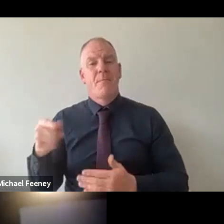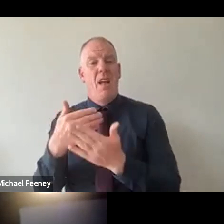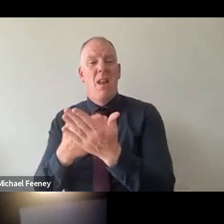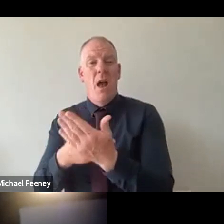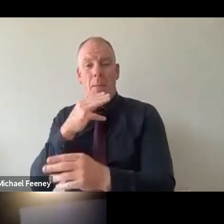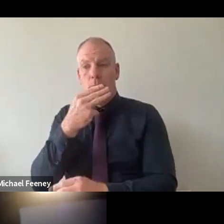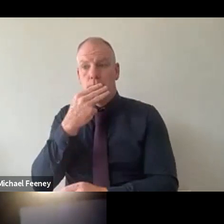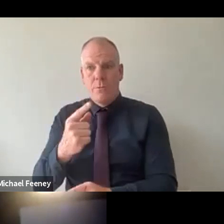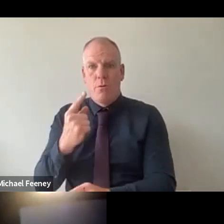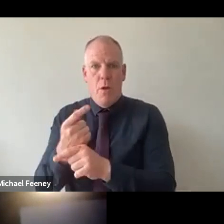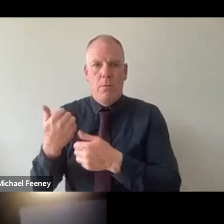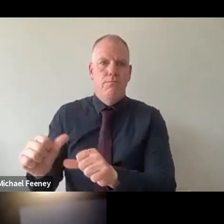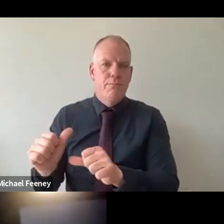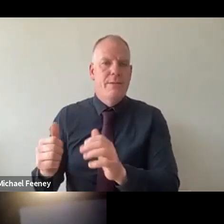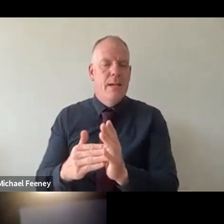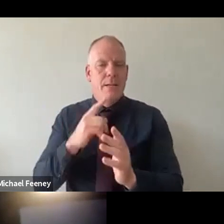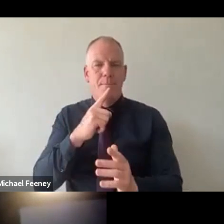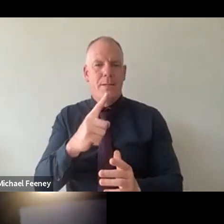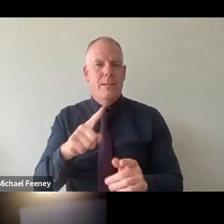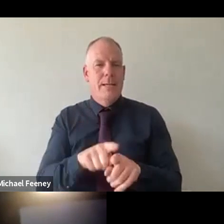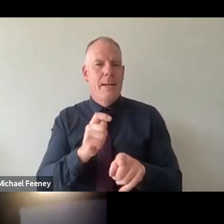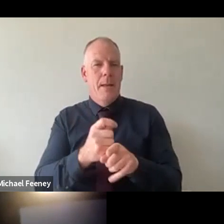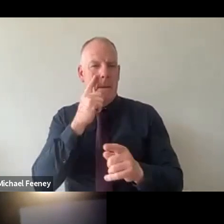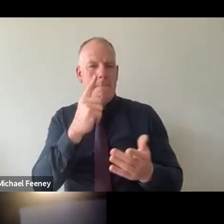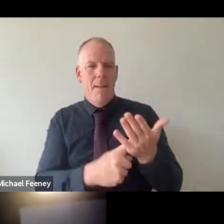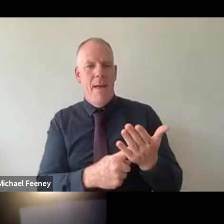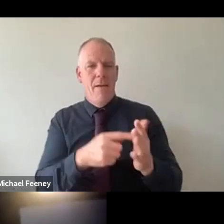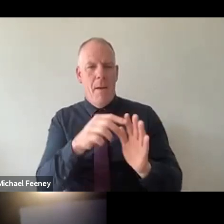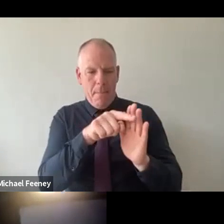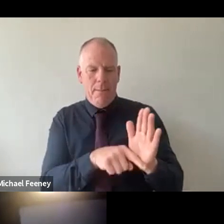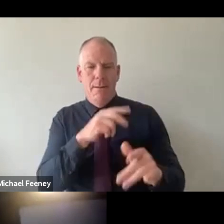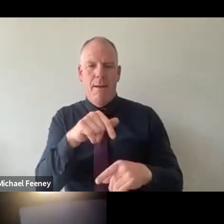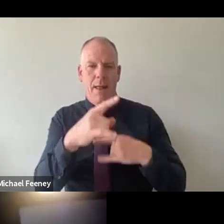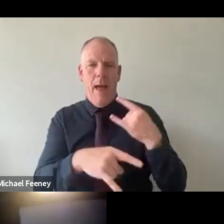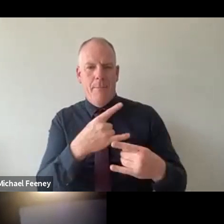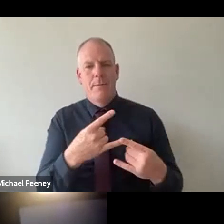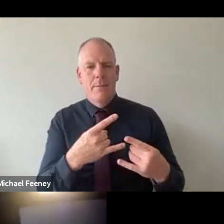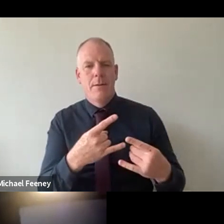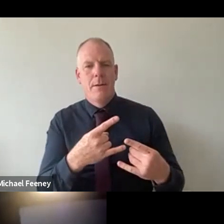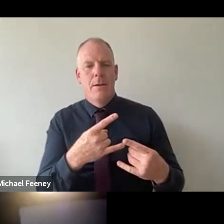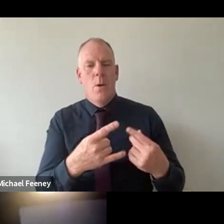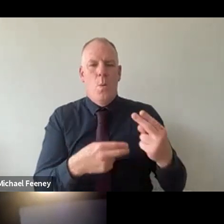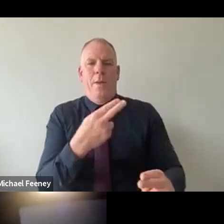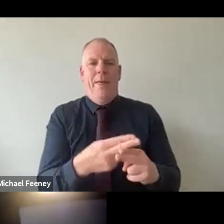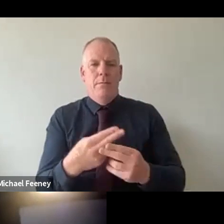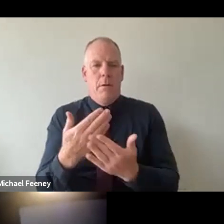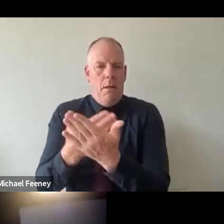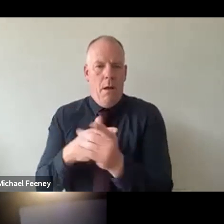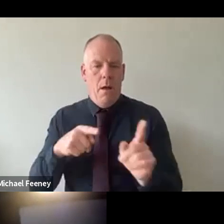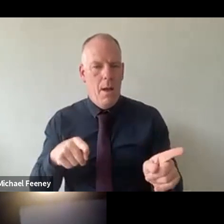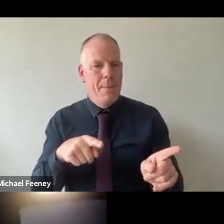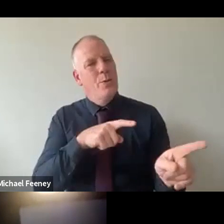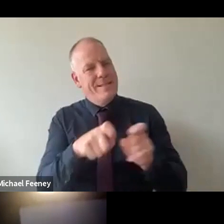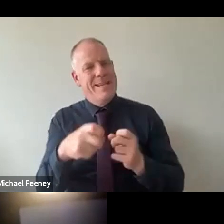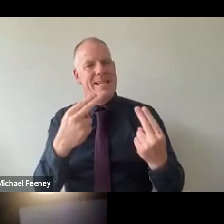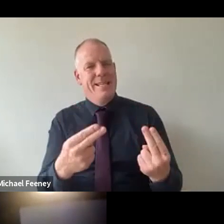do believe that policy can reach a lot, but you need to have a sharp